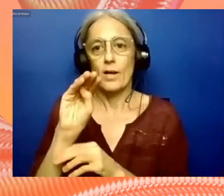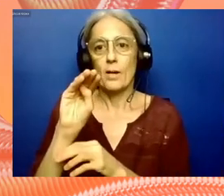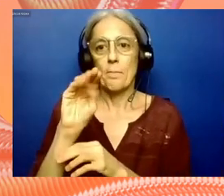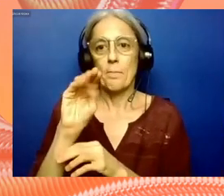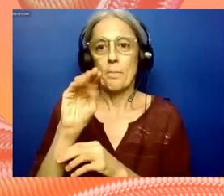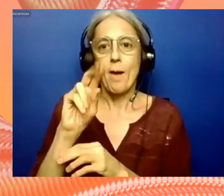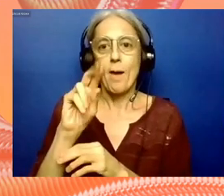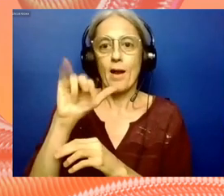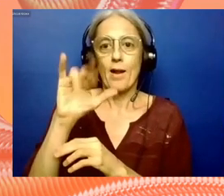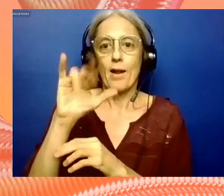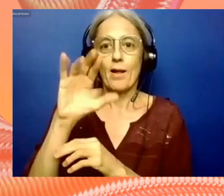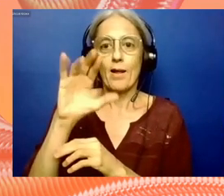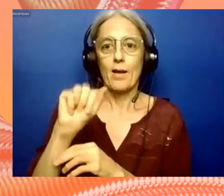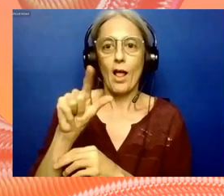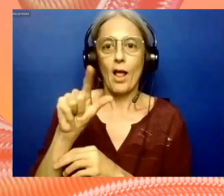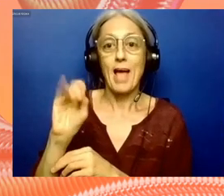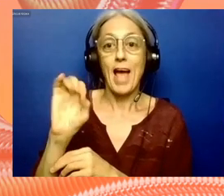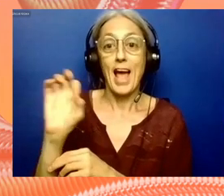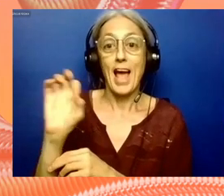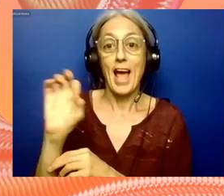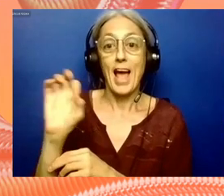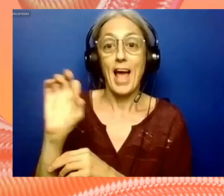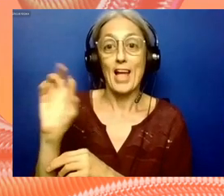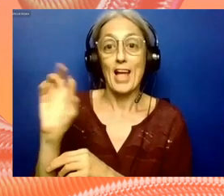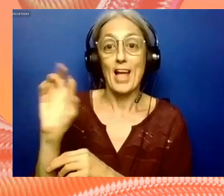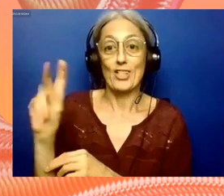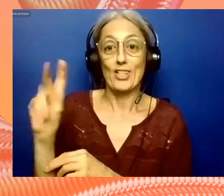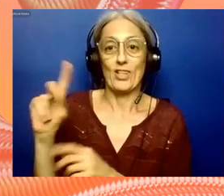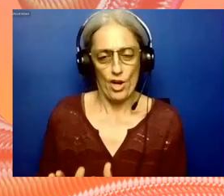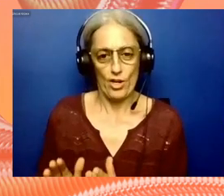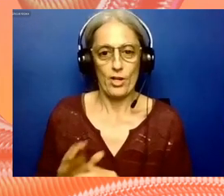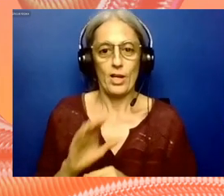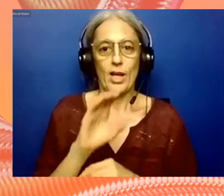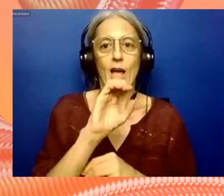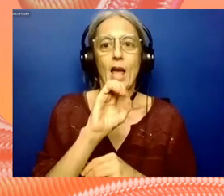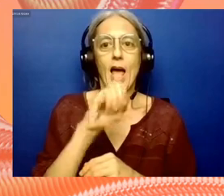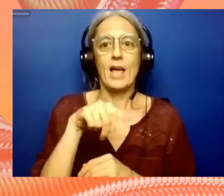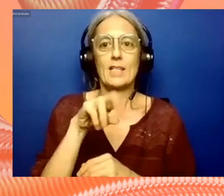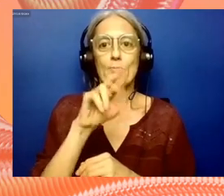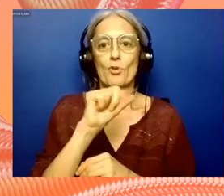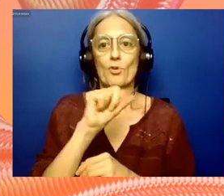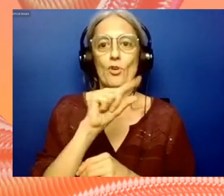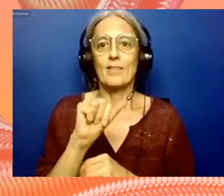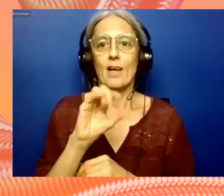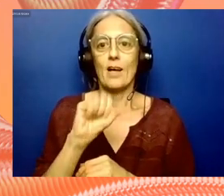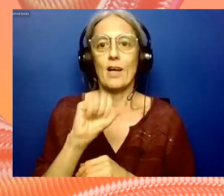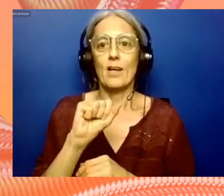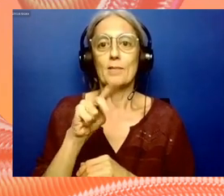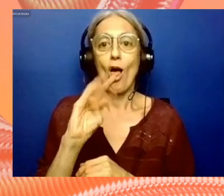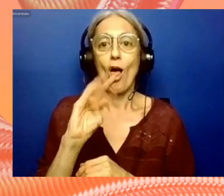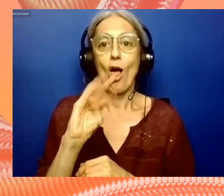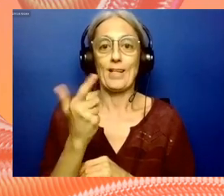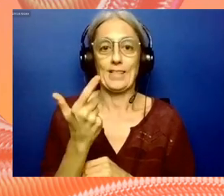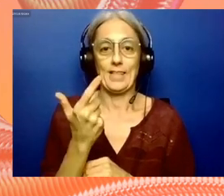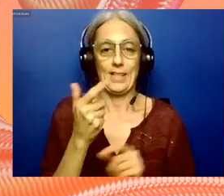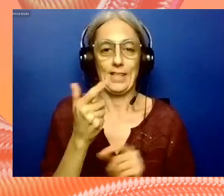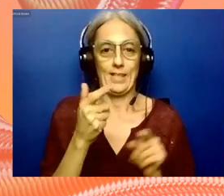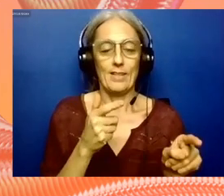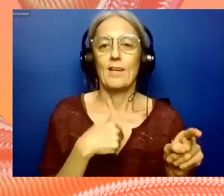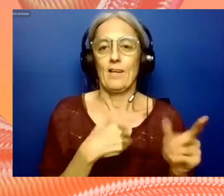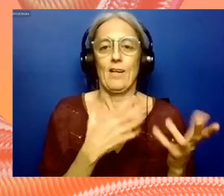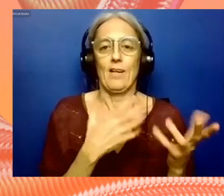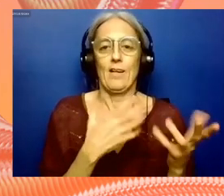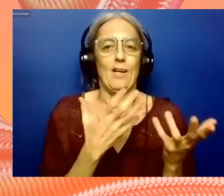Detroit, incredible warrior. Little Now's Esperanza Spalding, who's on everyone's love playlist and is like a